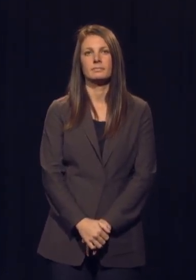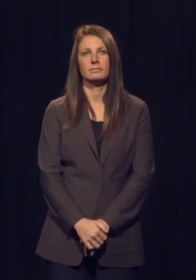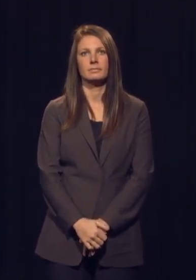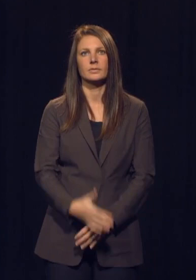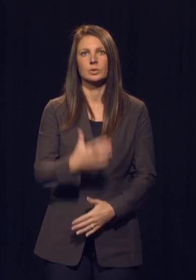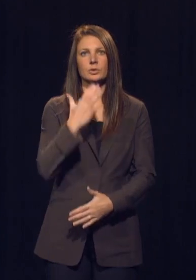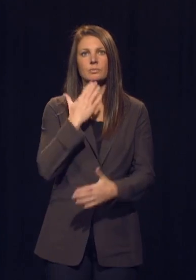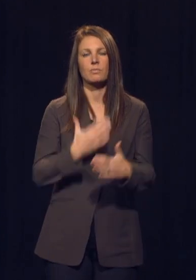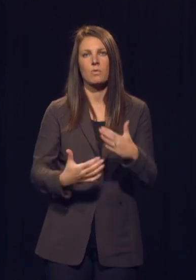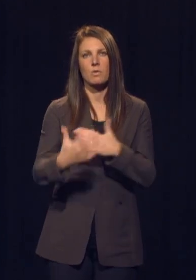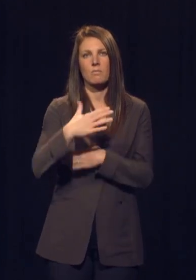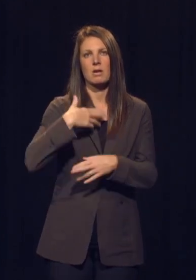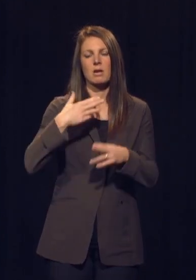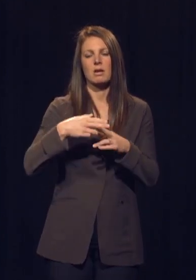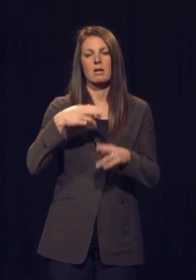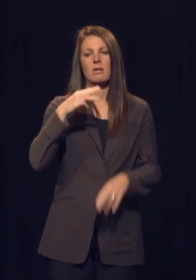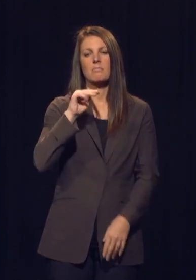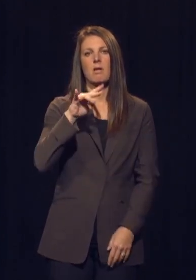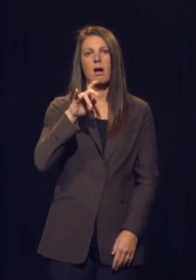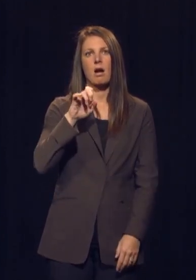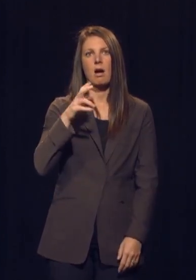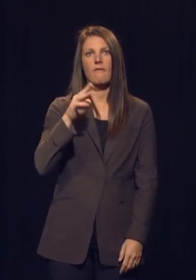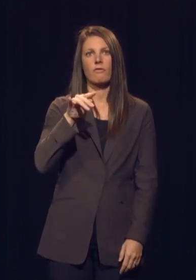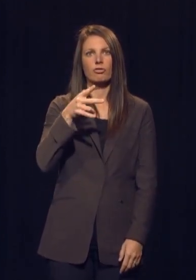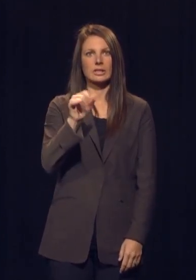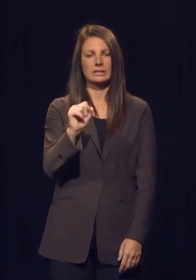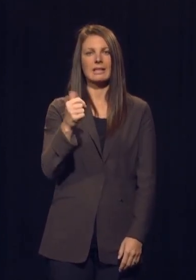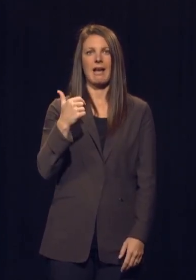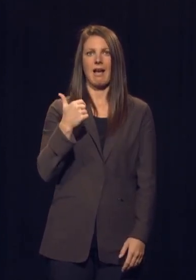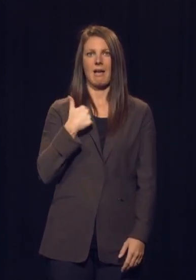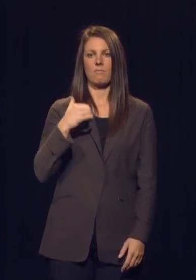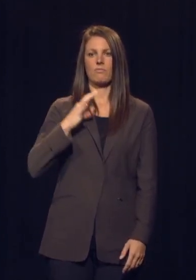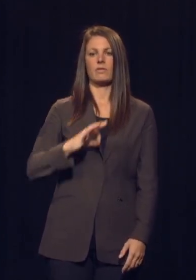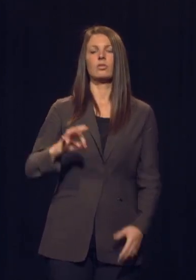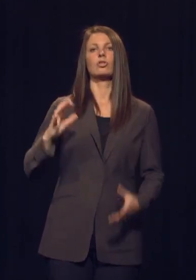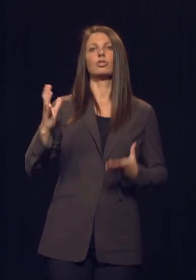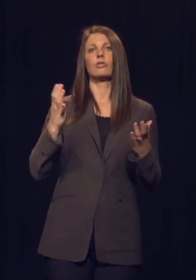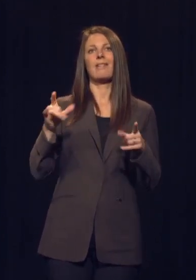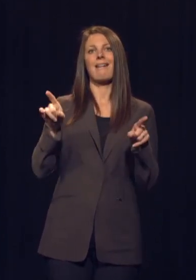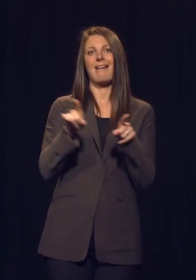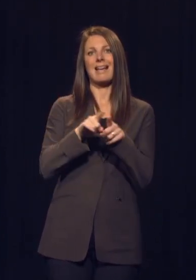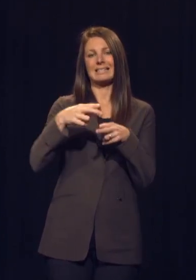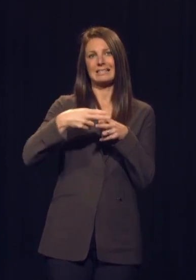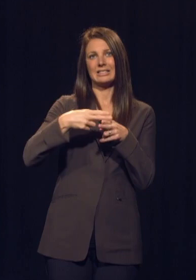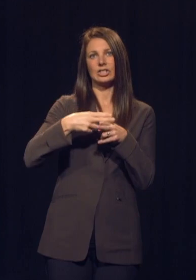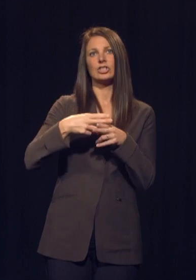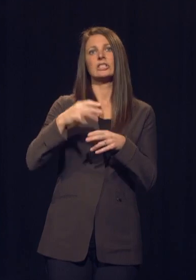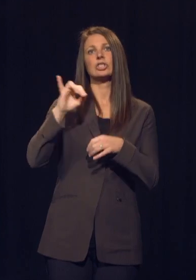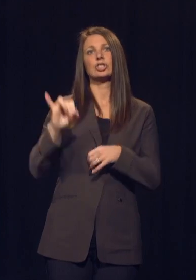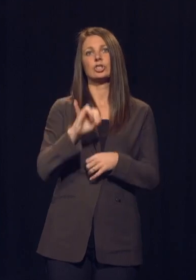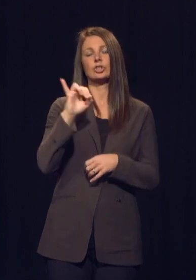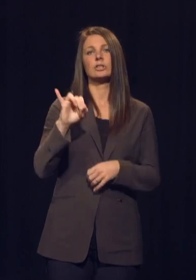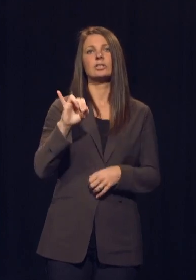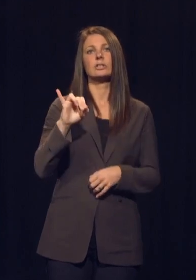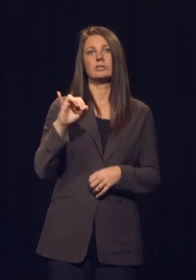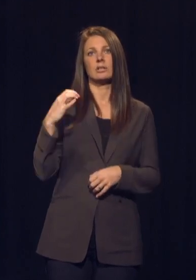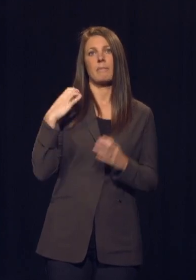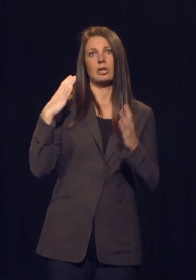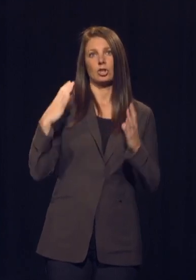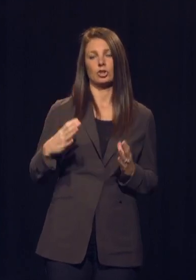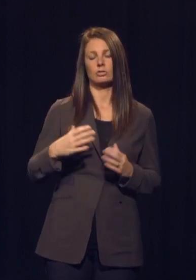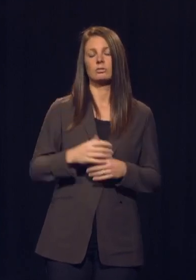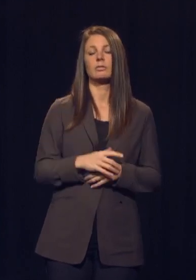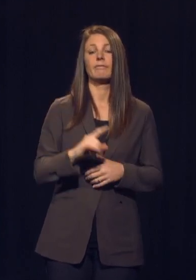Good morning. My name is Mike Humphreys, and I have the privilege of serving as the Commonwealth's Acting Insurance Commissioner. I'd like to thank